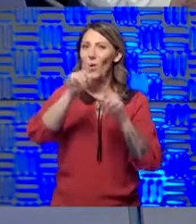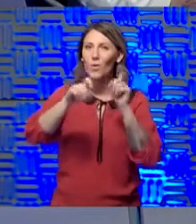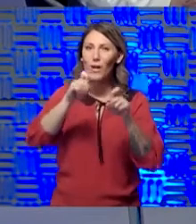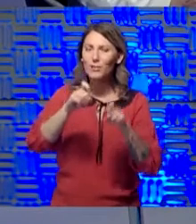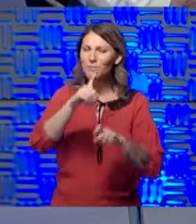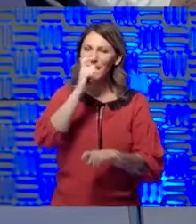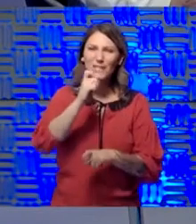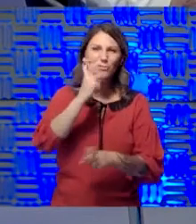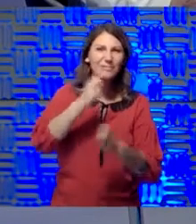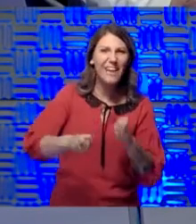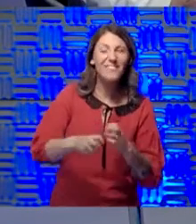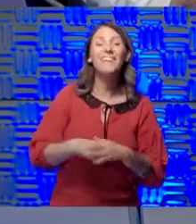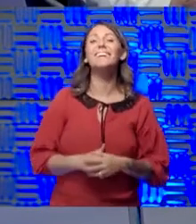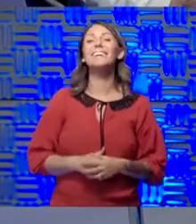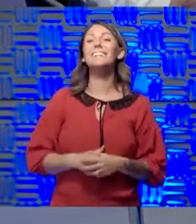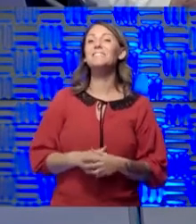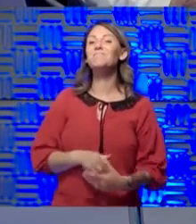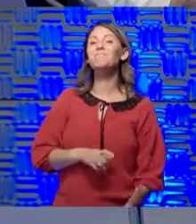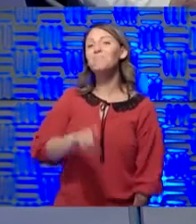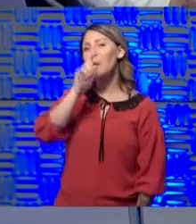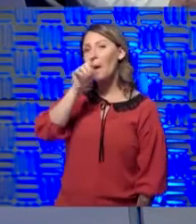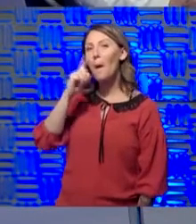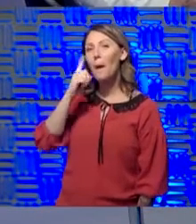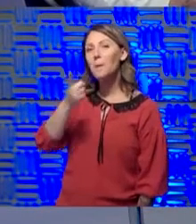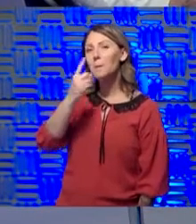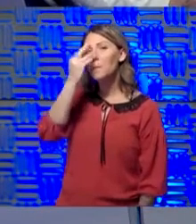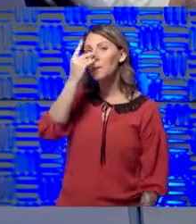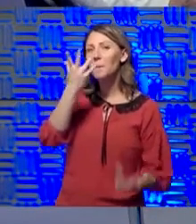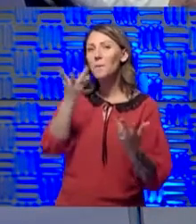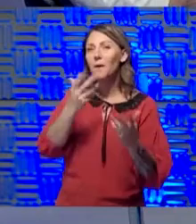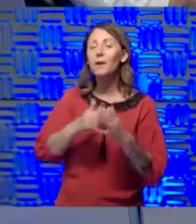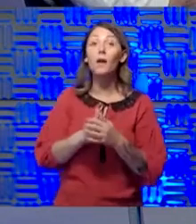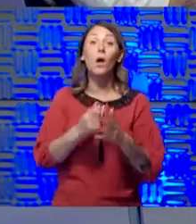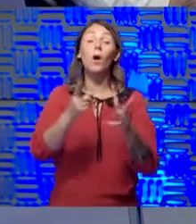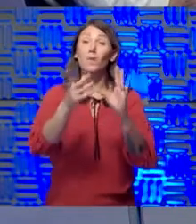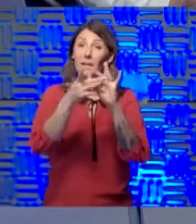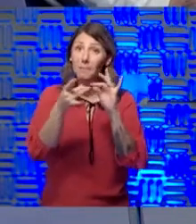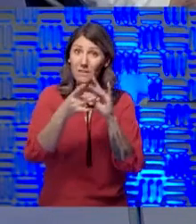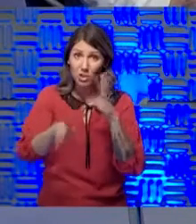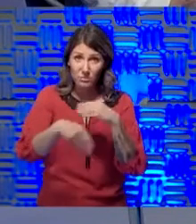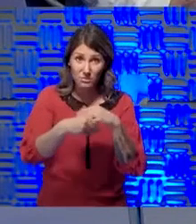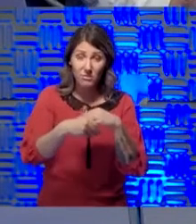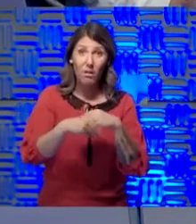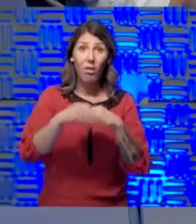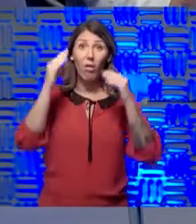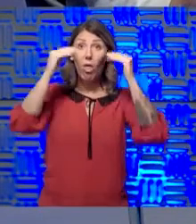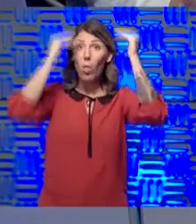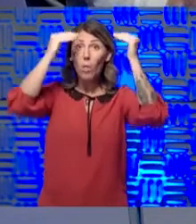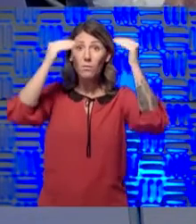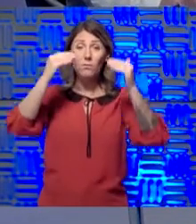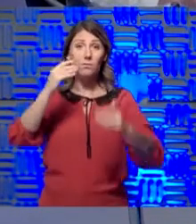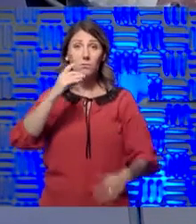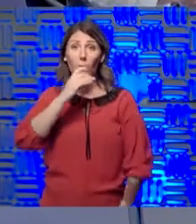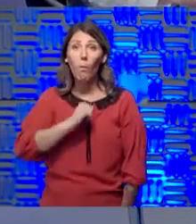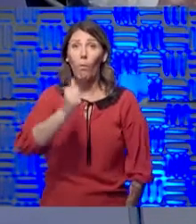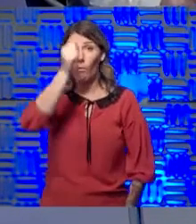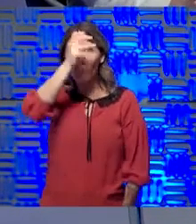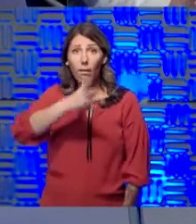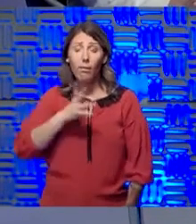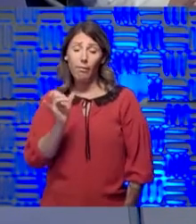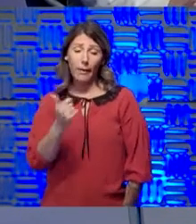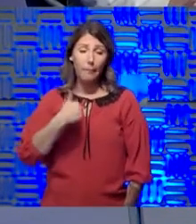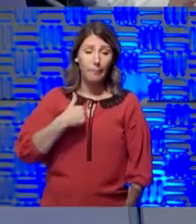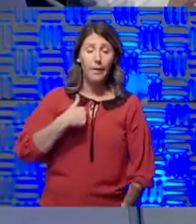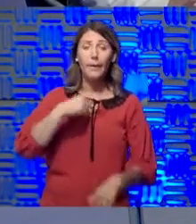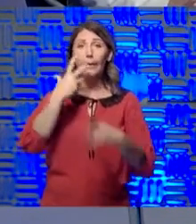hard. So, Hawkeye, what are you thinking? Again, And I would just say, question. adults, like old men like me, who like to go out and do stuff like go to